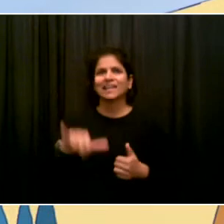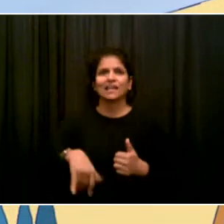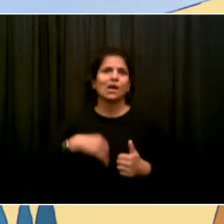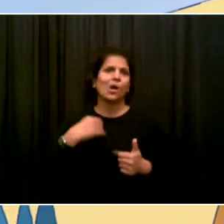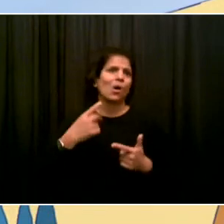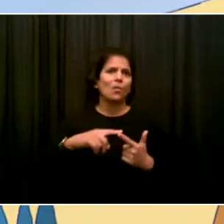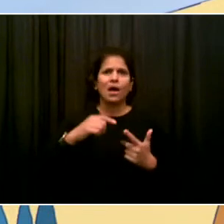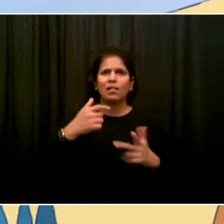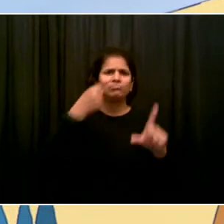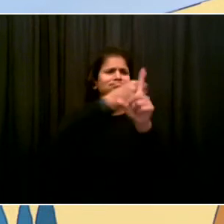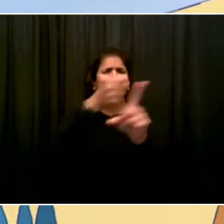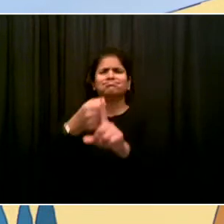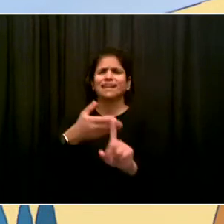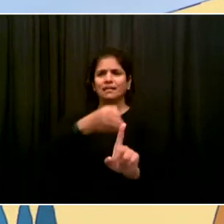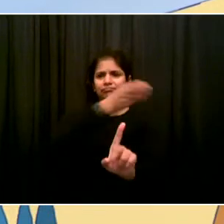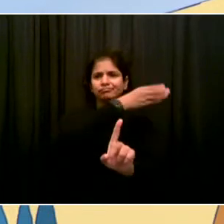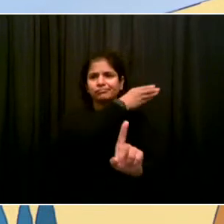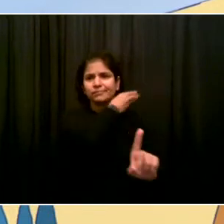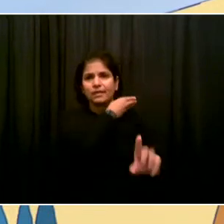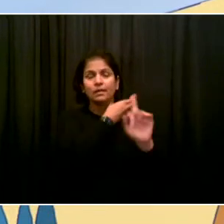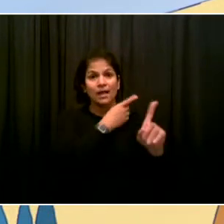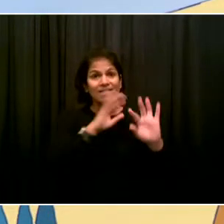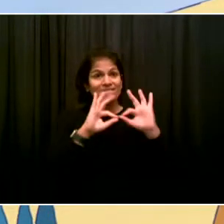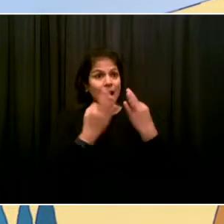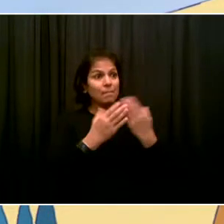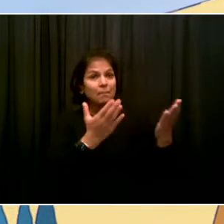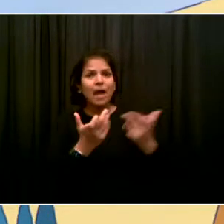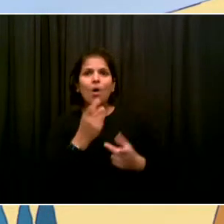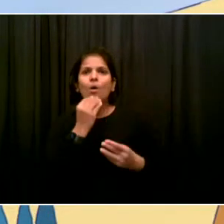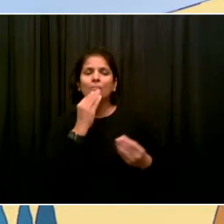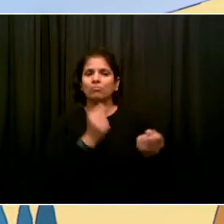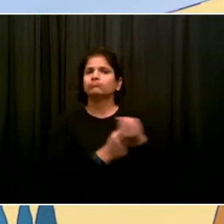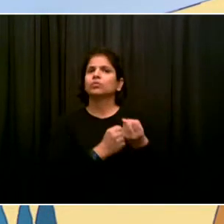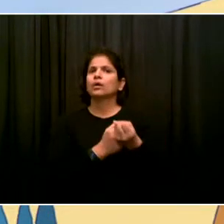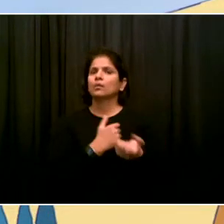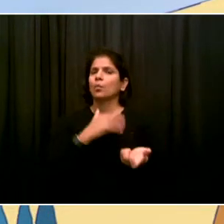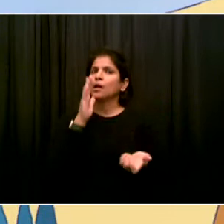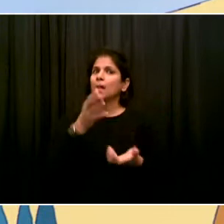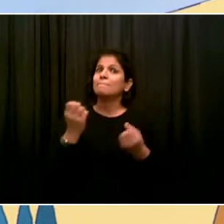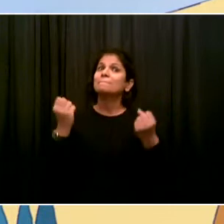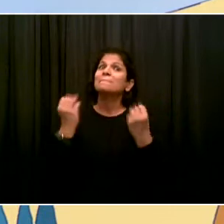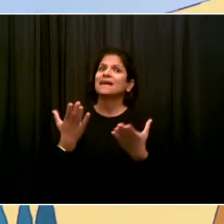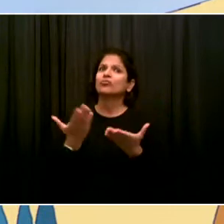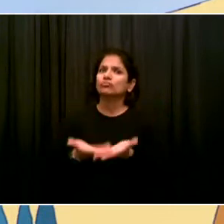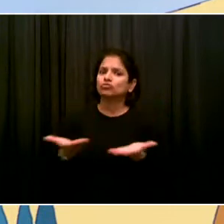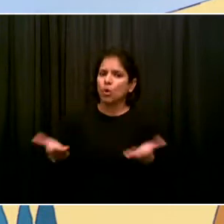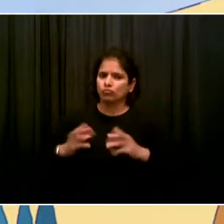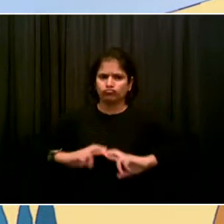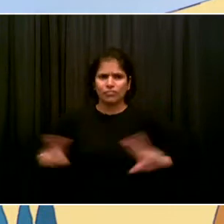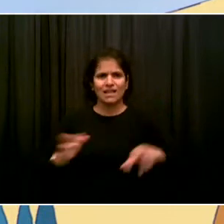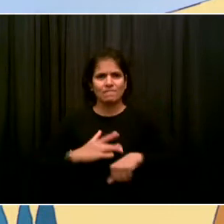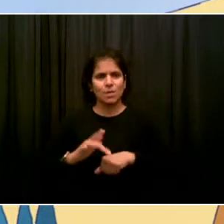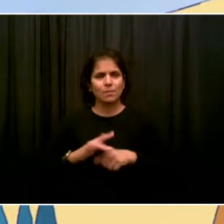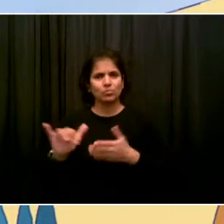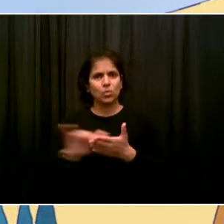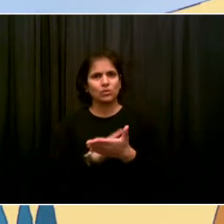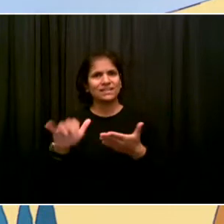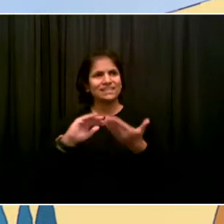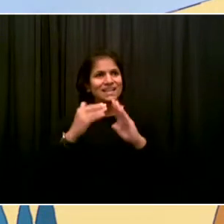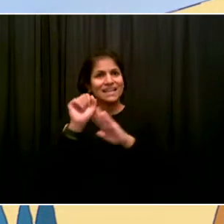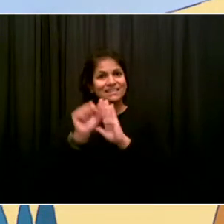support them, and there's a lot of different city tools, federal tools, state tools to help them get back to their home, stay in their home, that is by far the